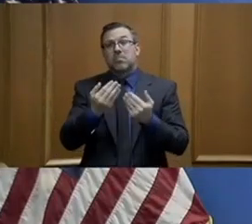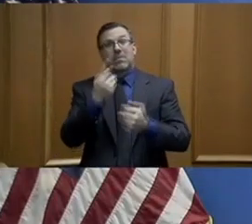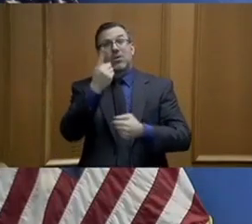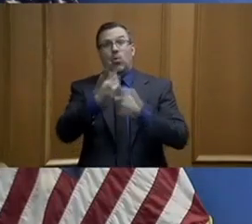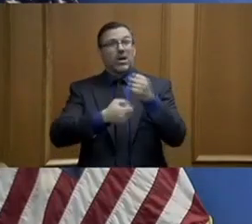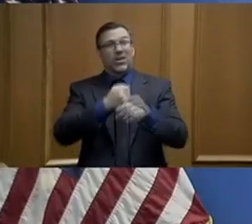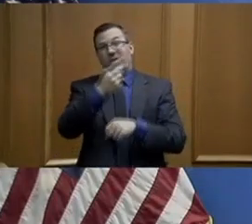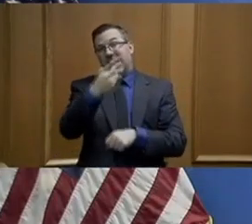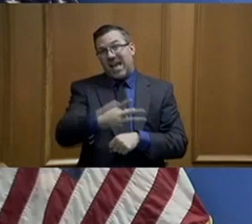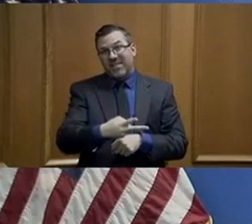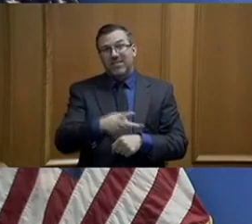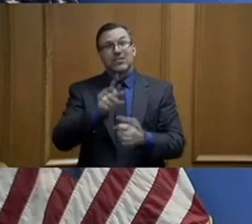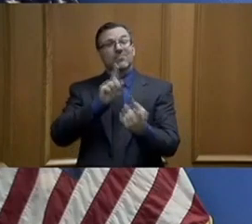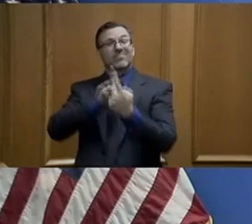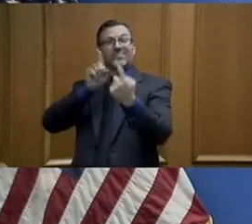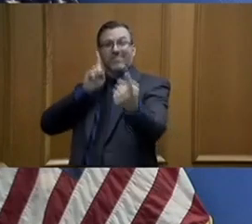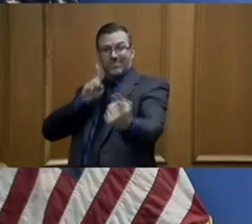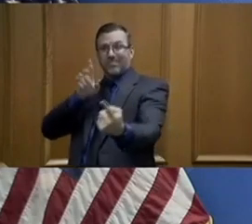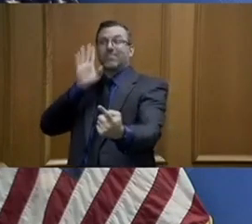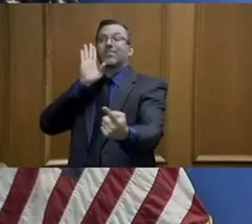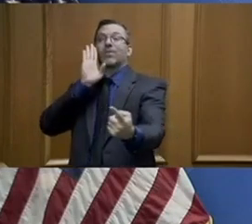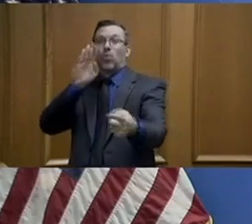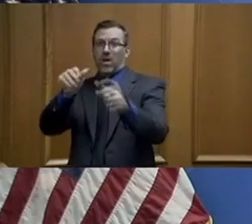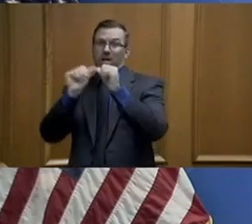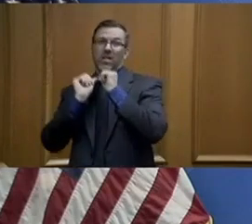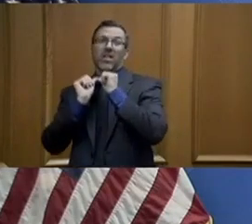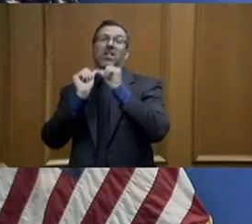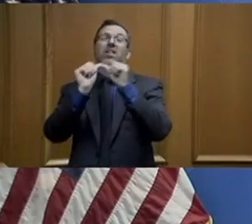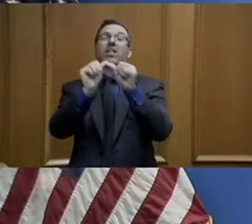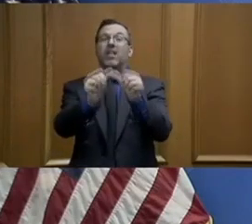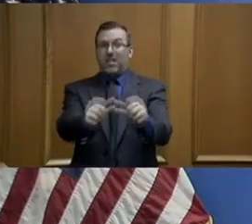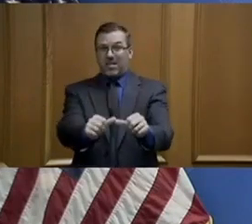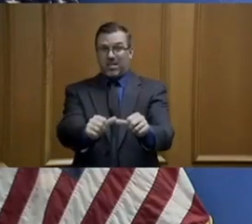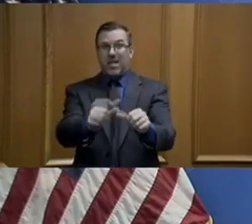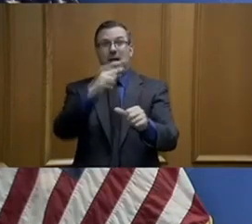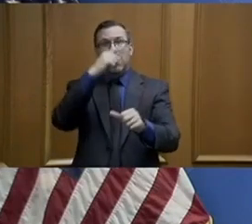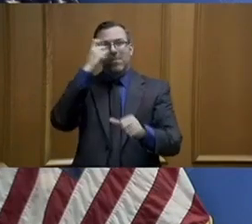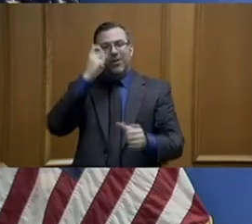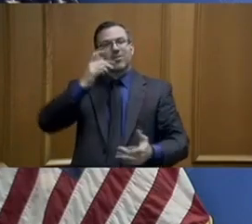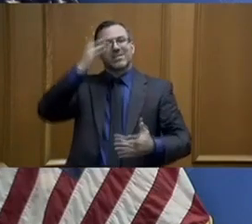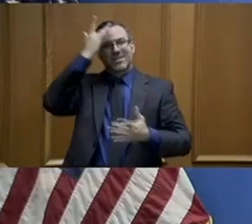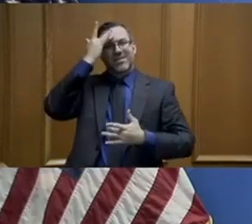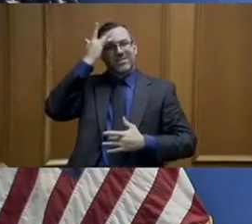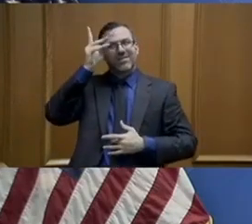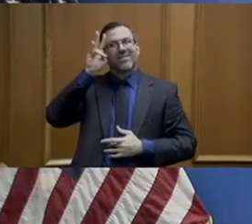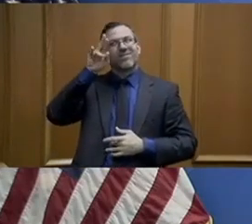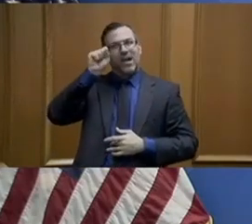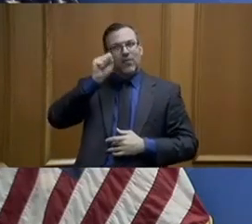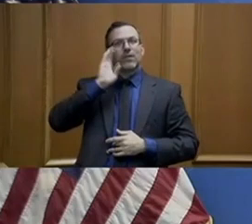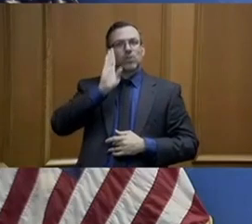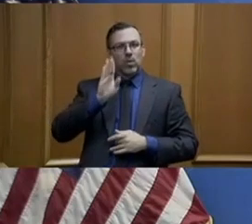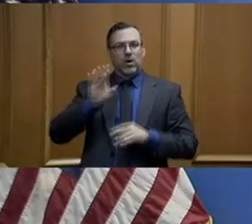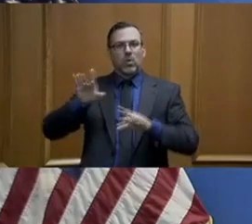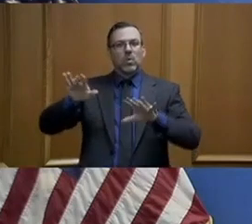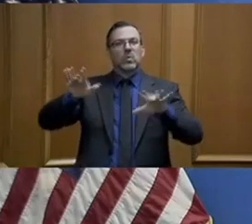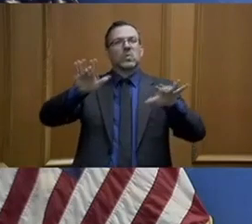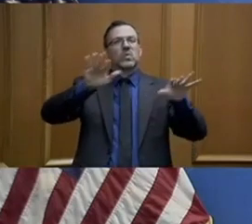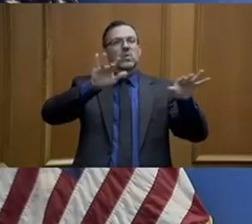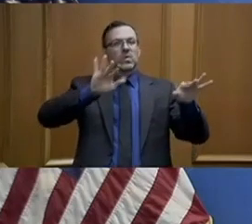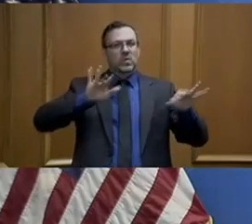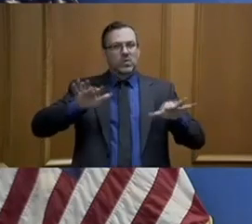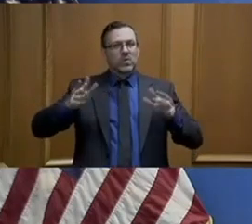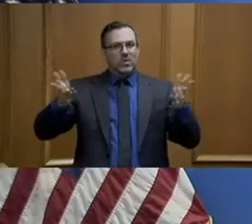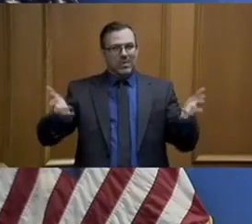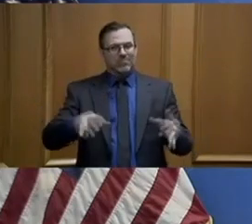way of life because the virus will be present. So we've got to incorporate social distancing into any efforts we